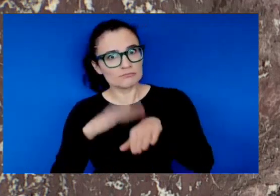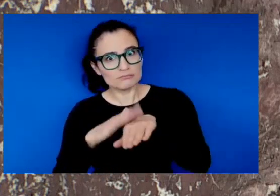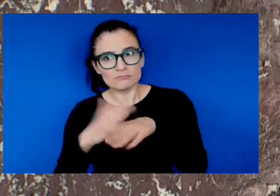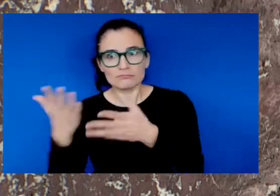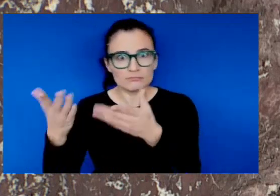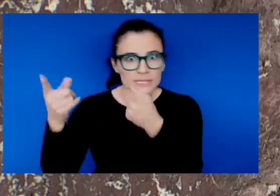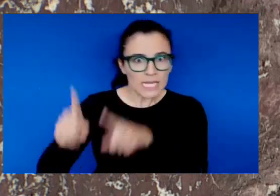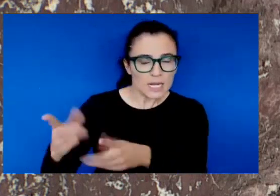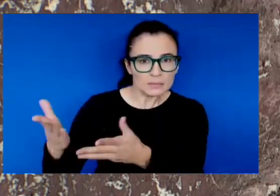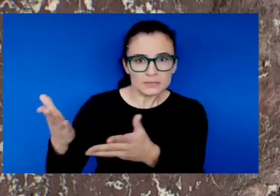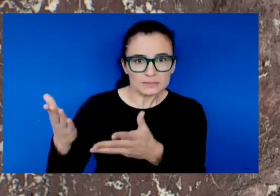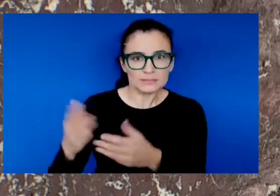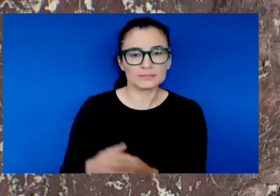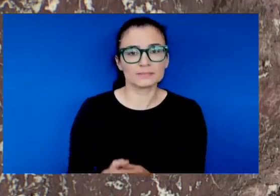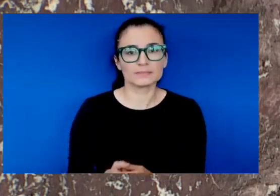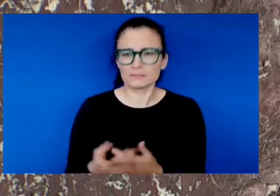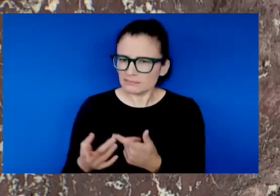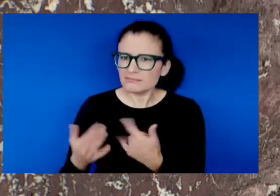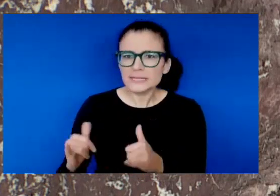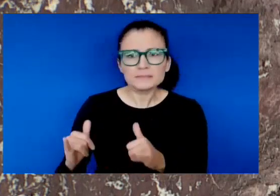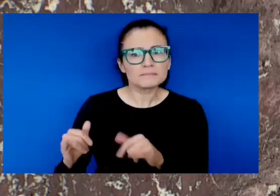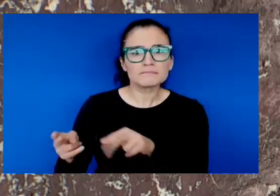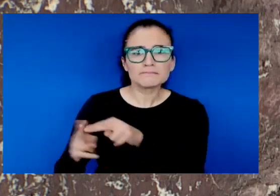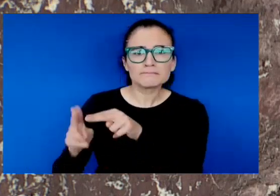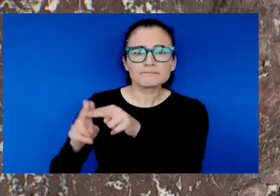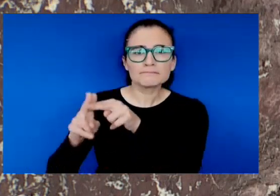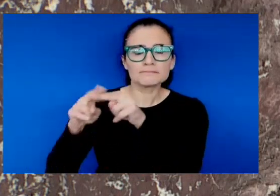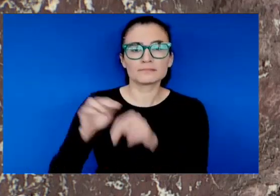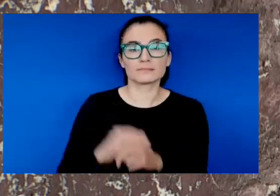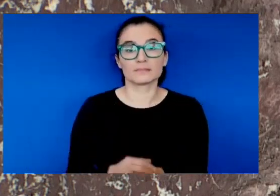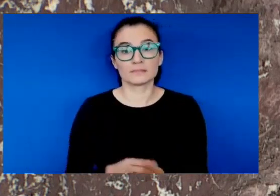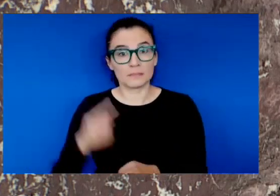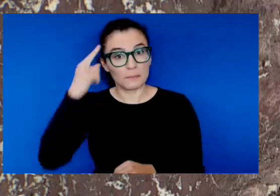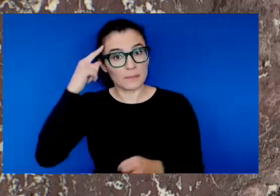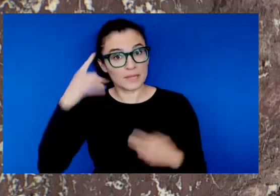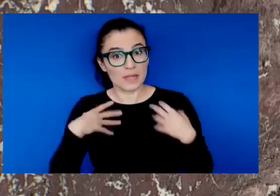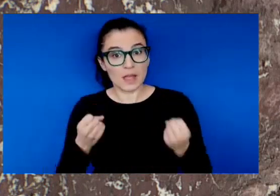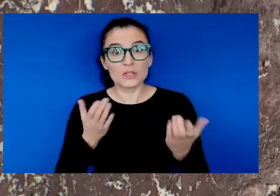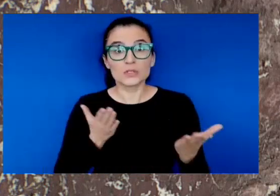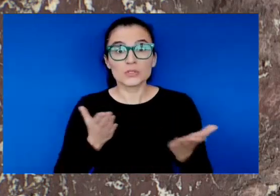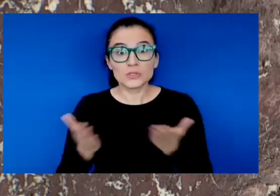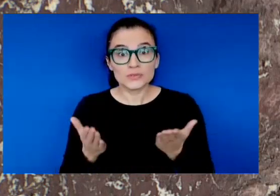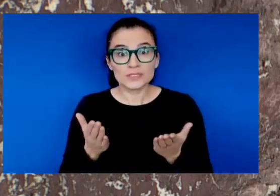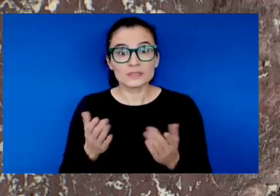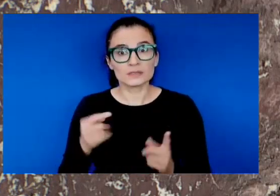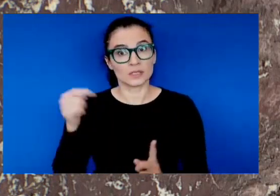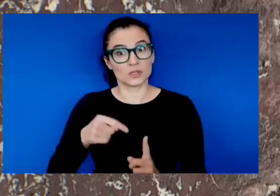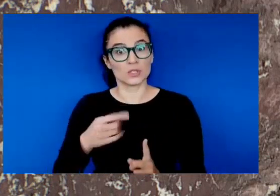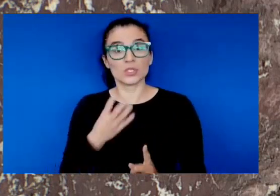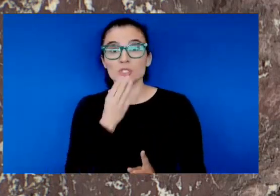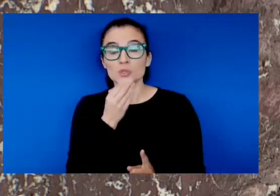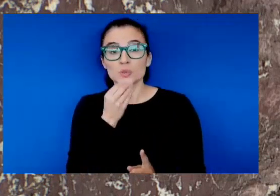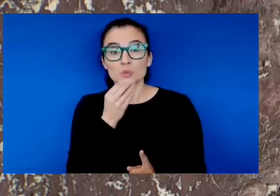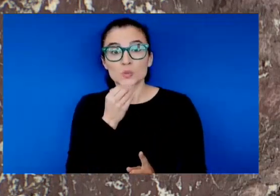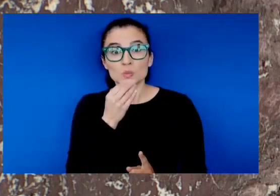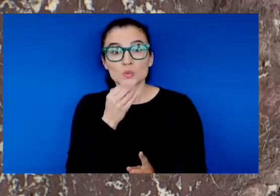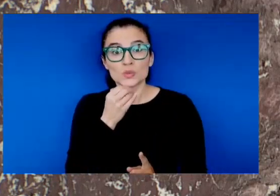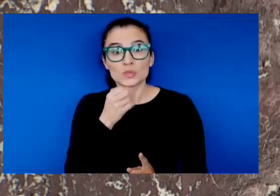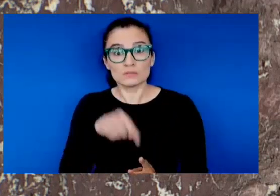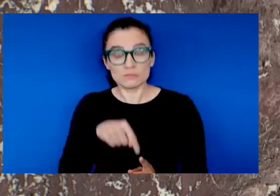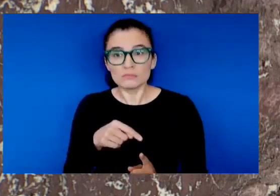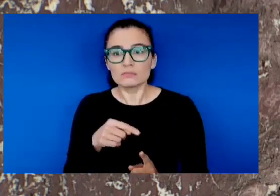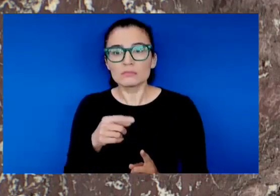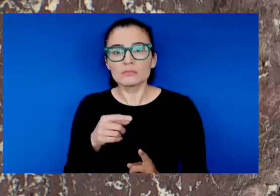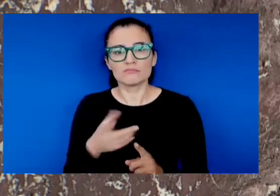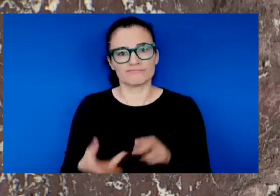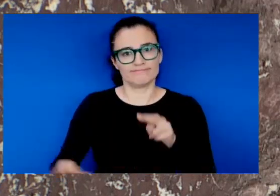in demand for mental health services by Jewish students is a staggering 50% increase over last year alone.